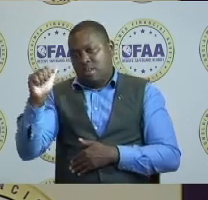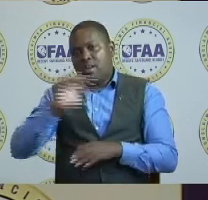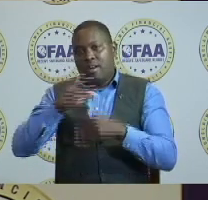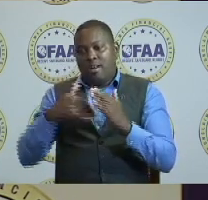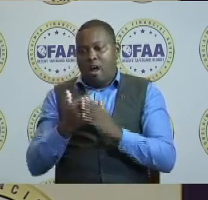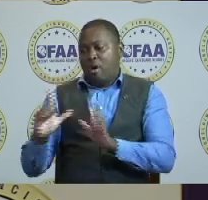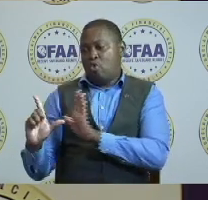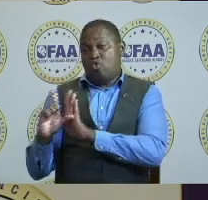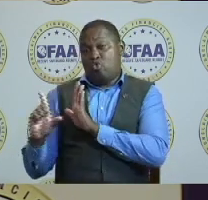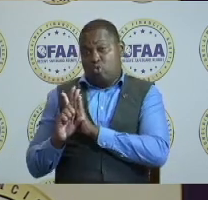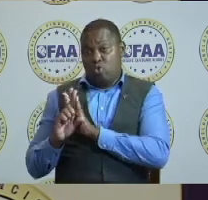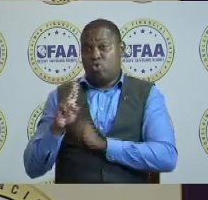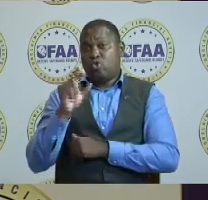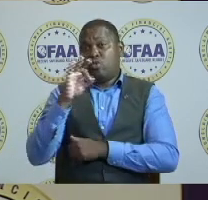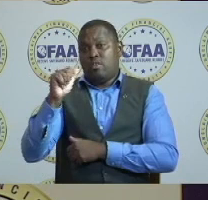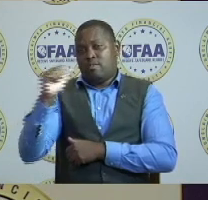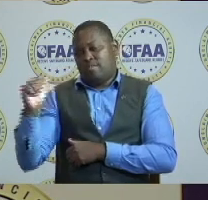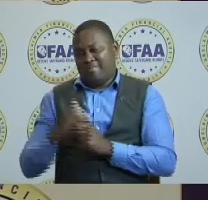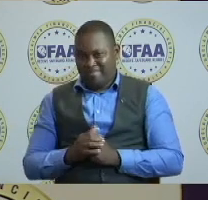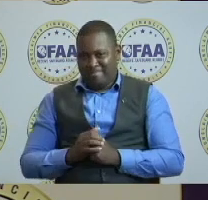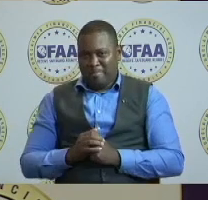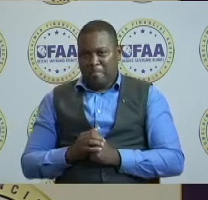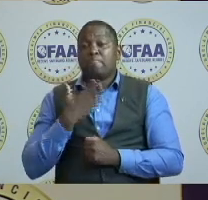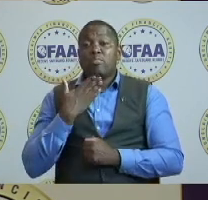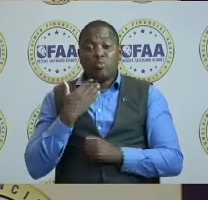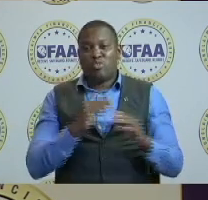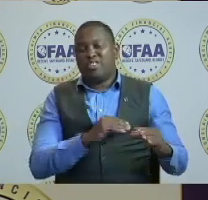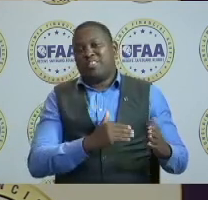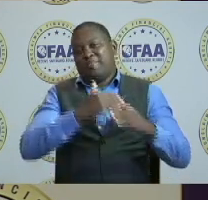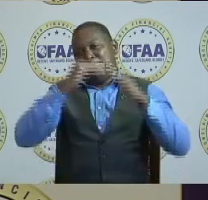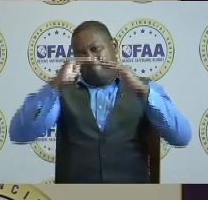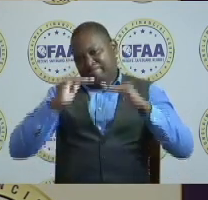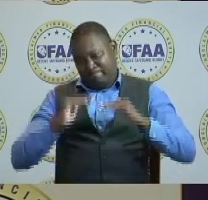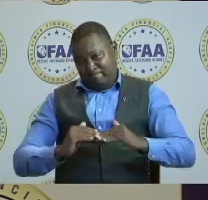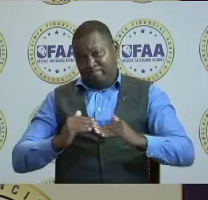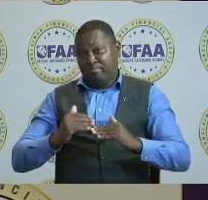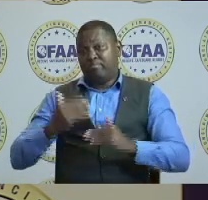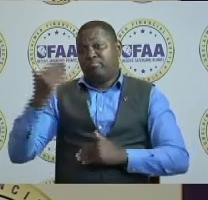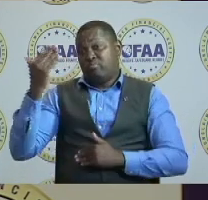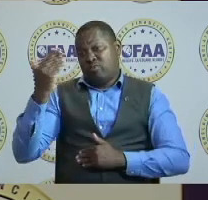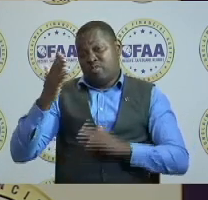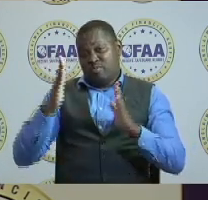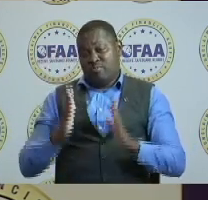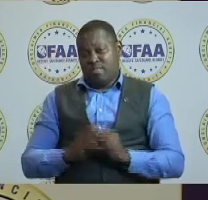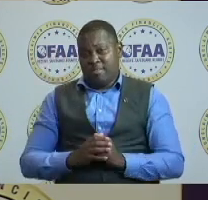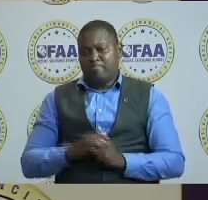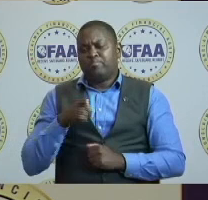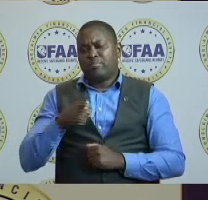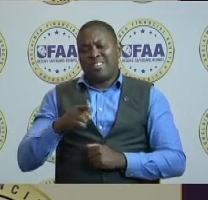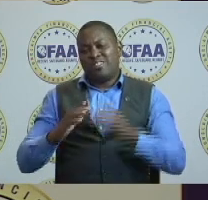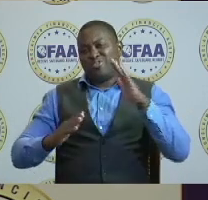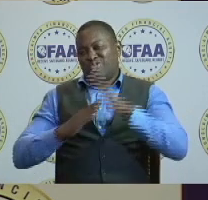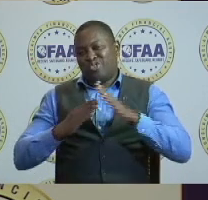legislative frameworks. With that said and done, I would like to move on to our next speaker. This is our chief guest, and that